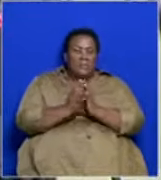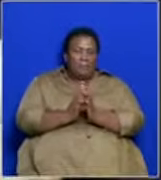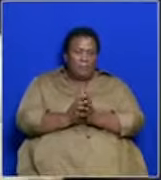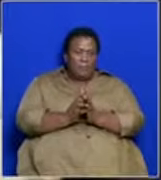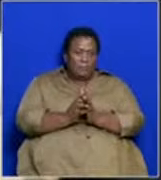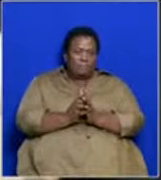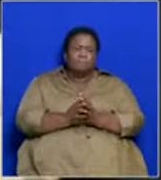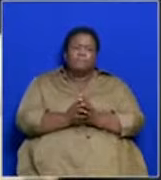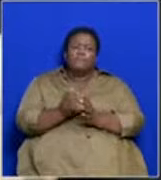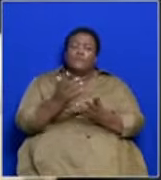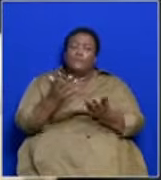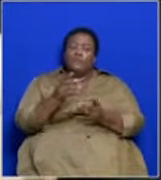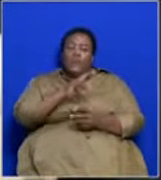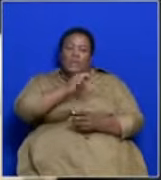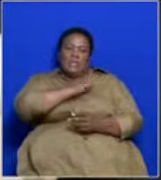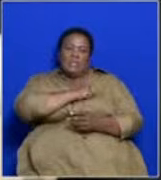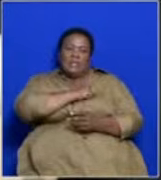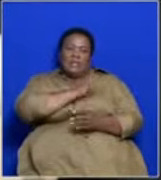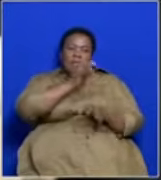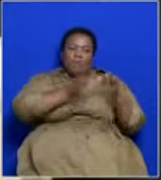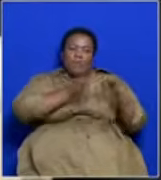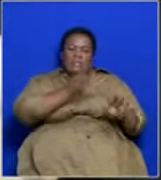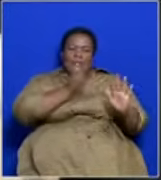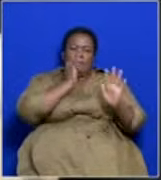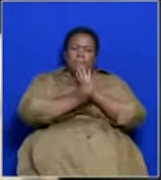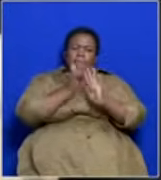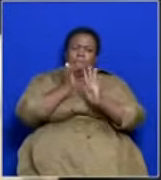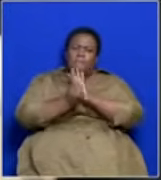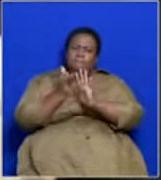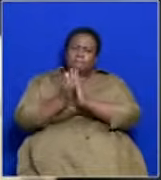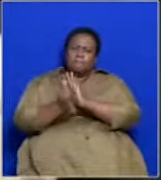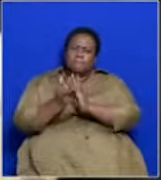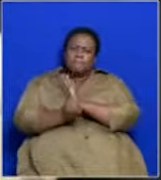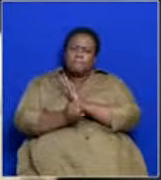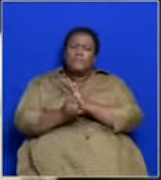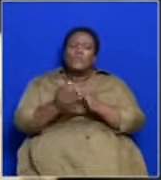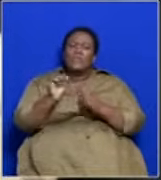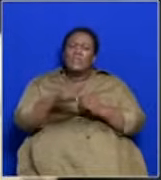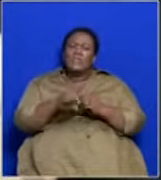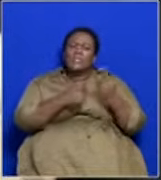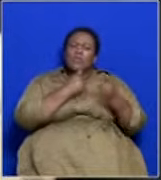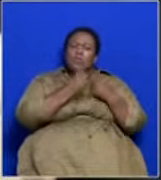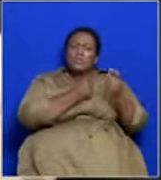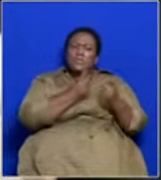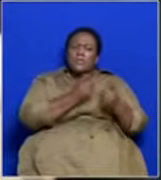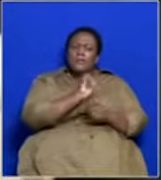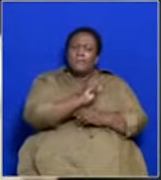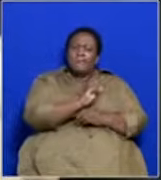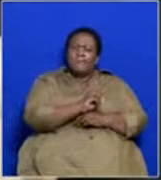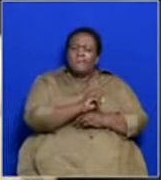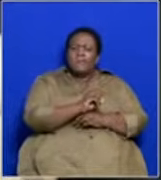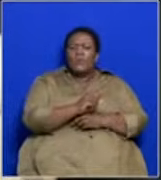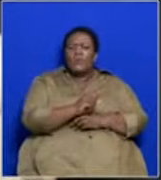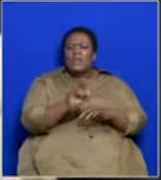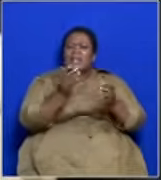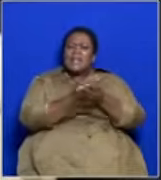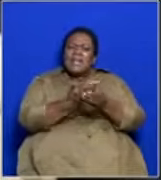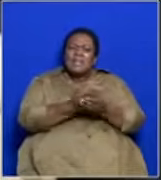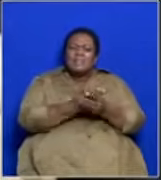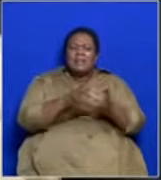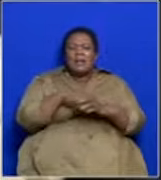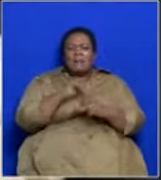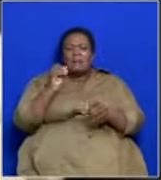political killings, that there were complaints about matters being withdrawn, and the police were complaining that